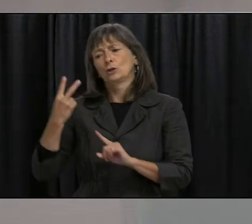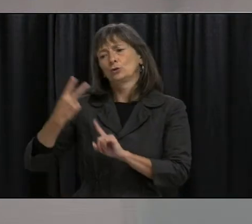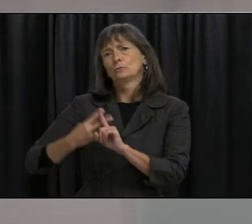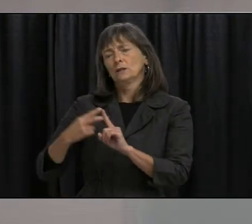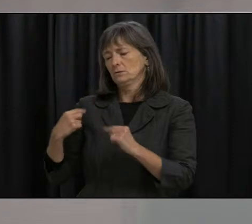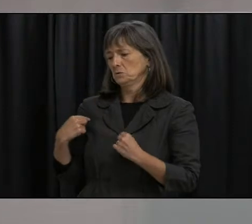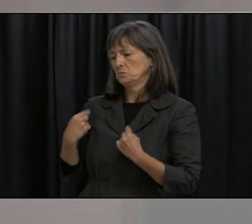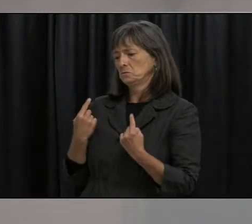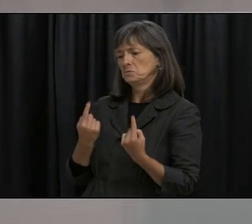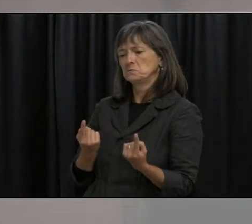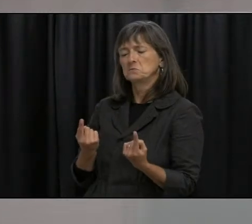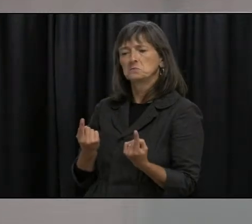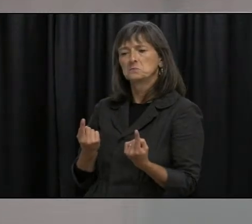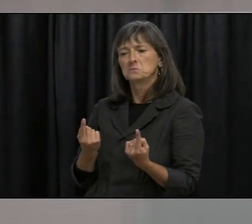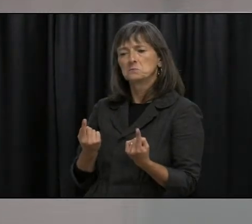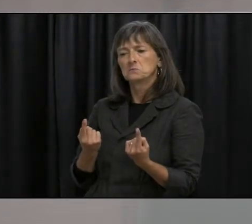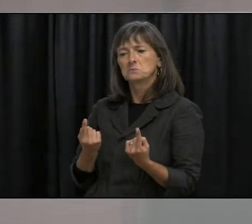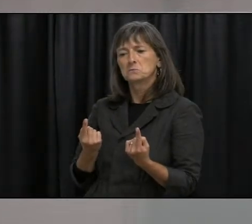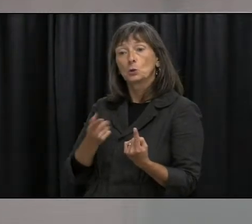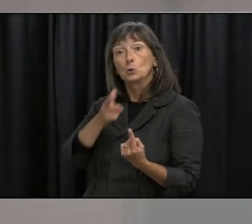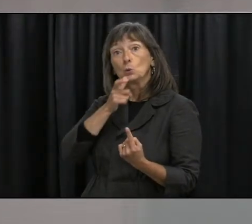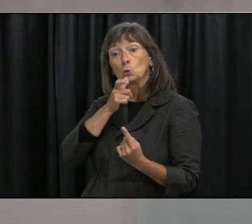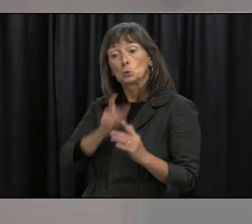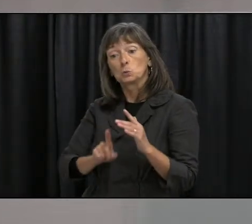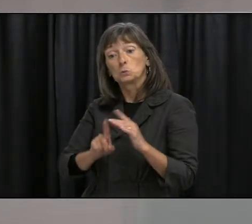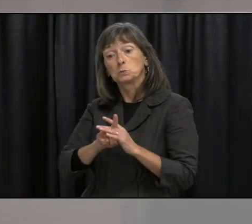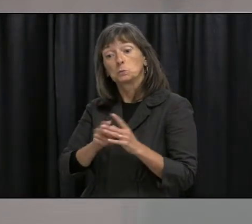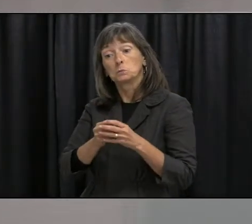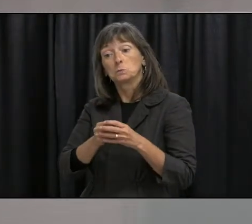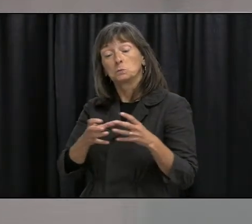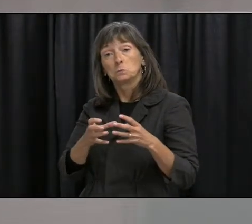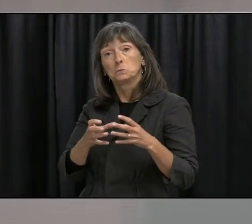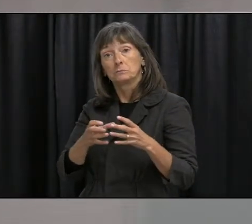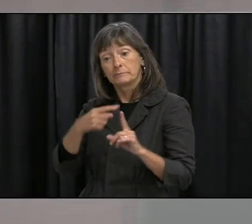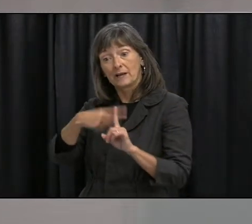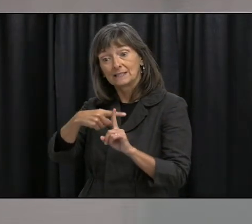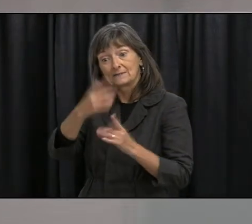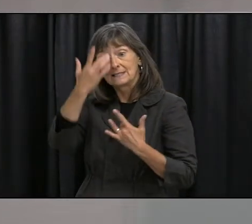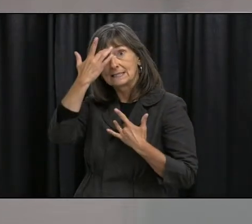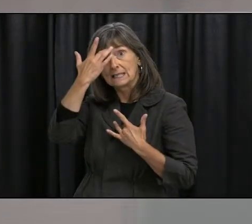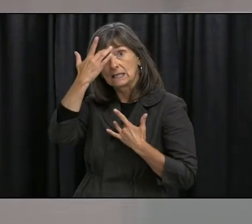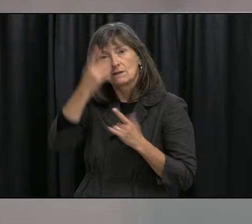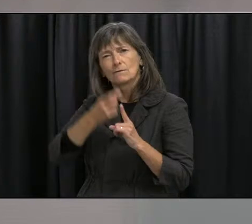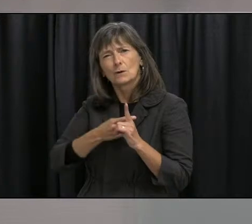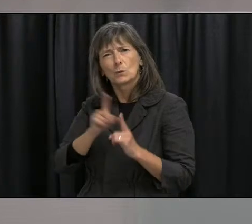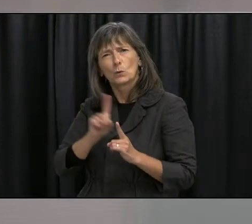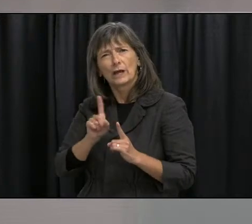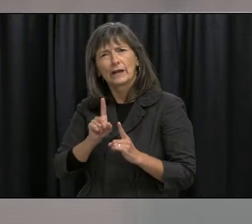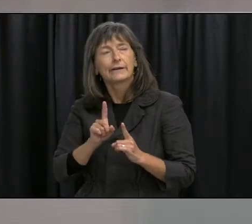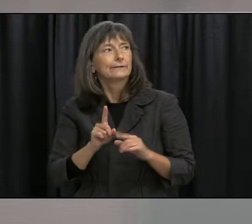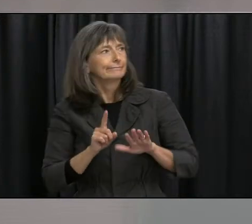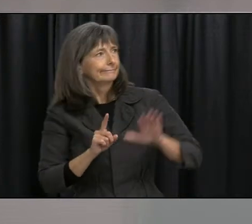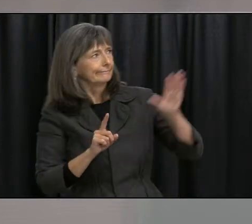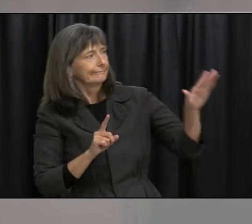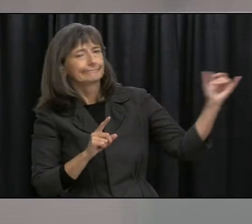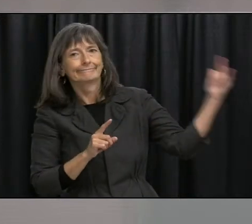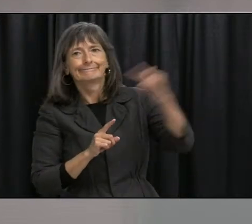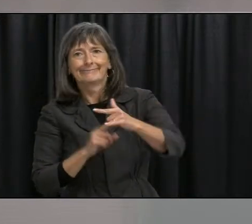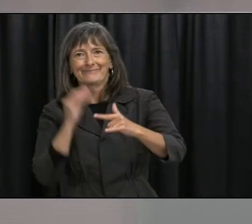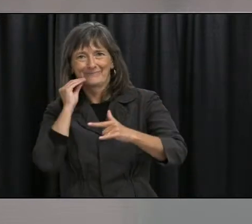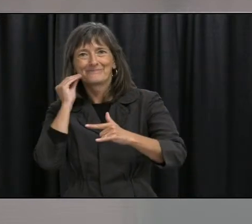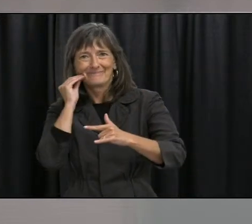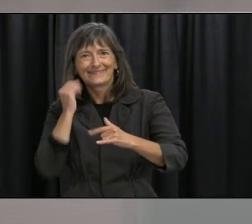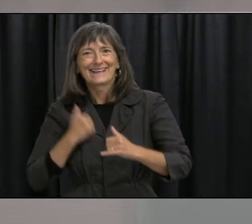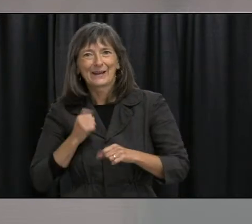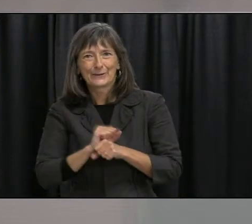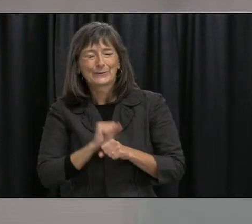months have been workers within Canada who returned and developed symptoms and tested positive. So what do you